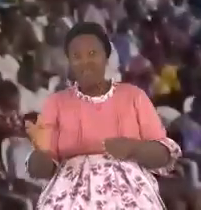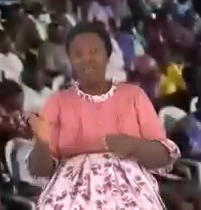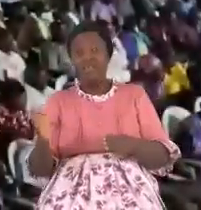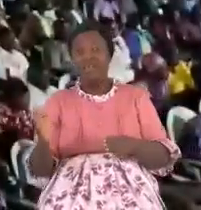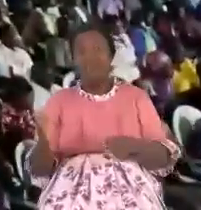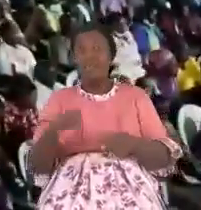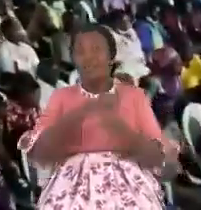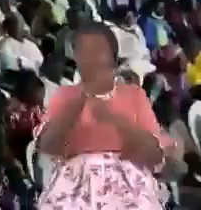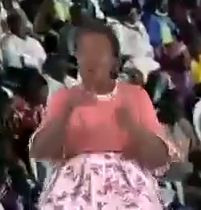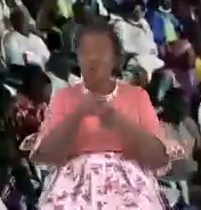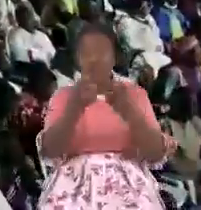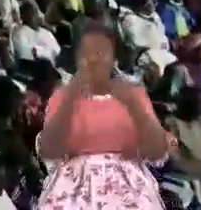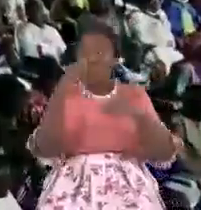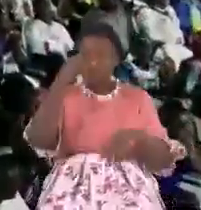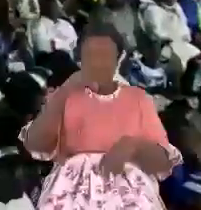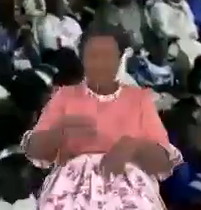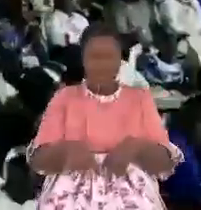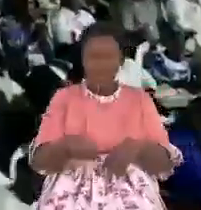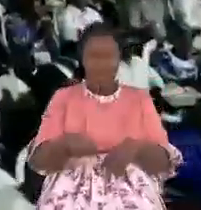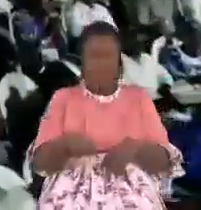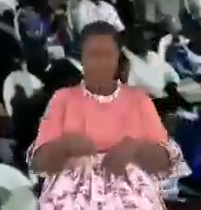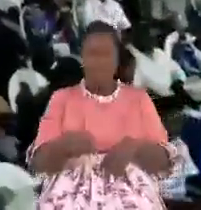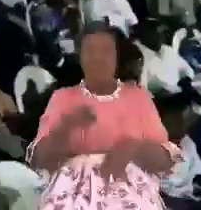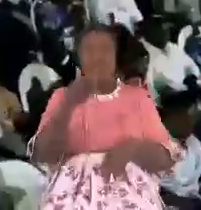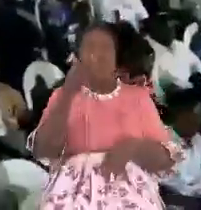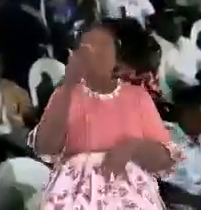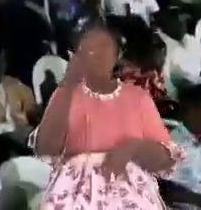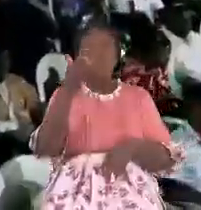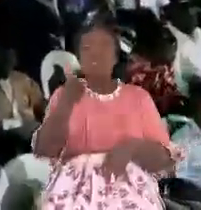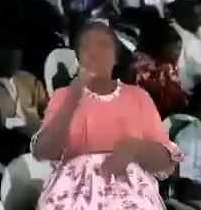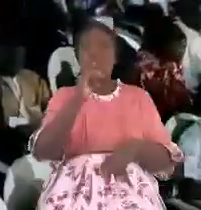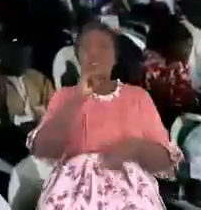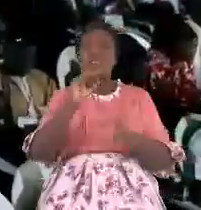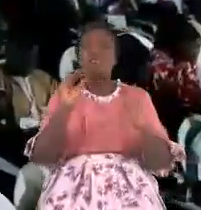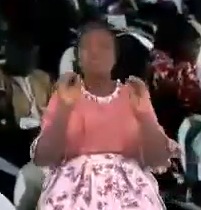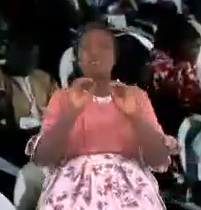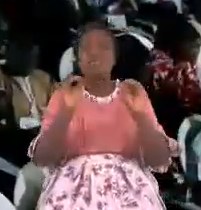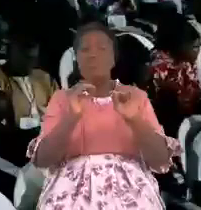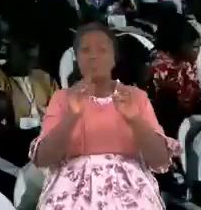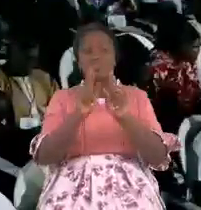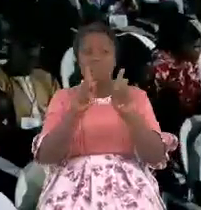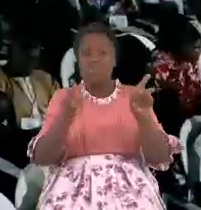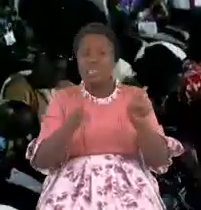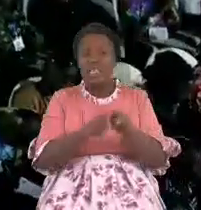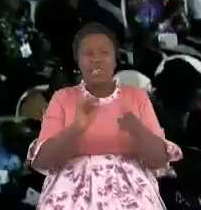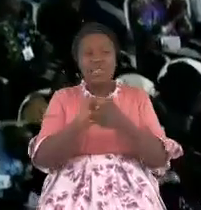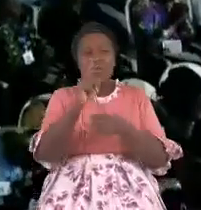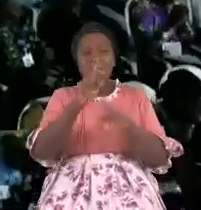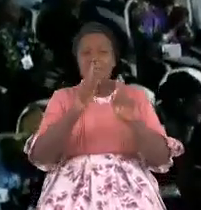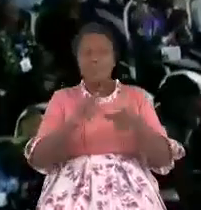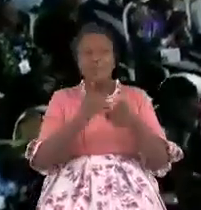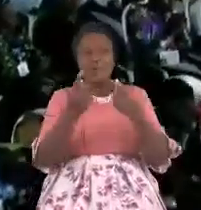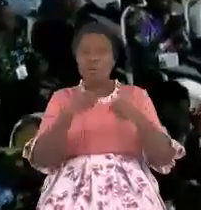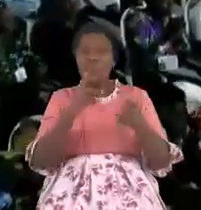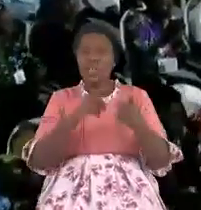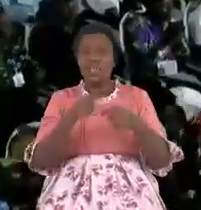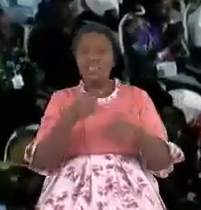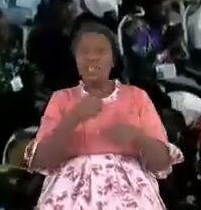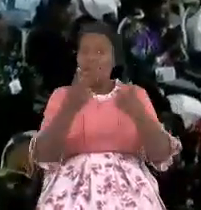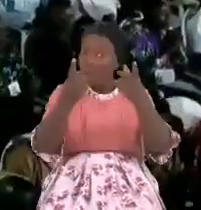come down there's one place there's one person to come to come unto me